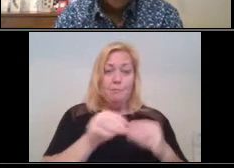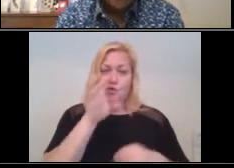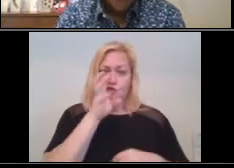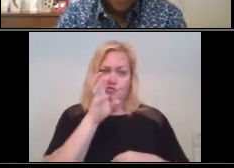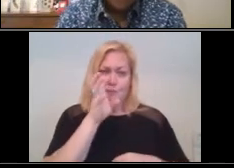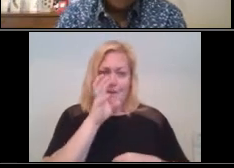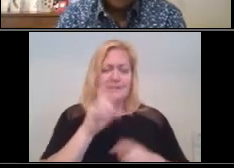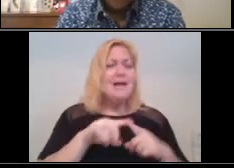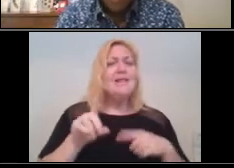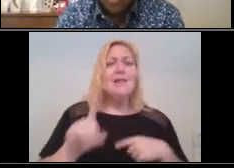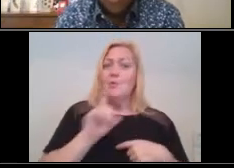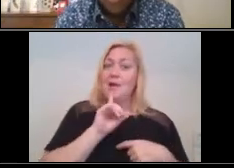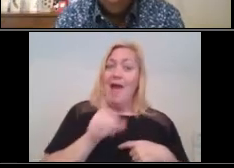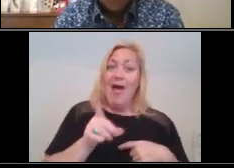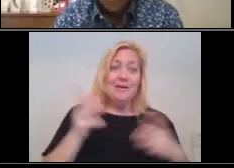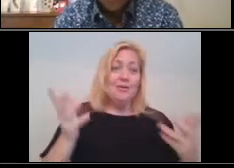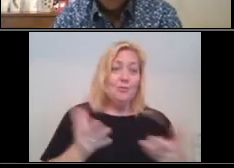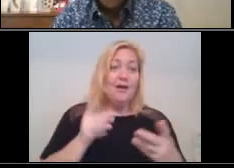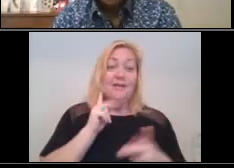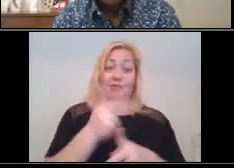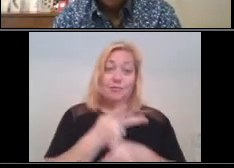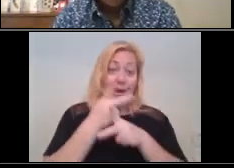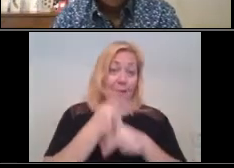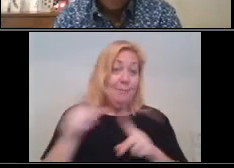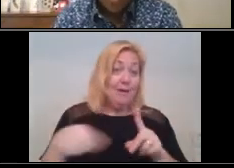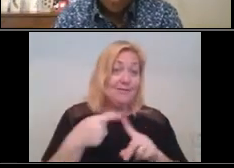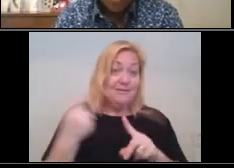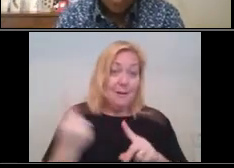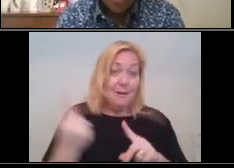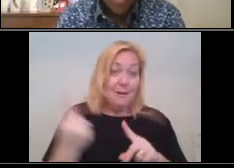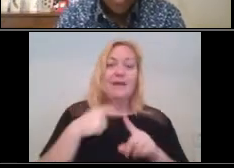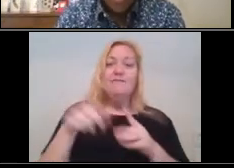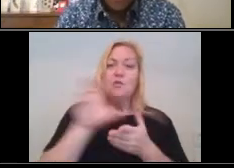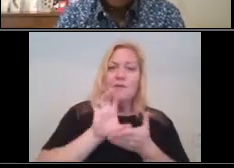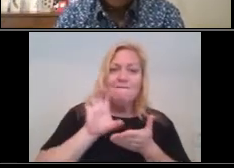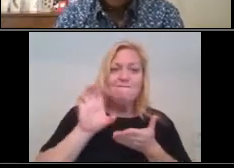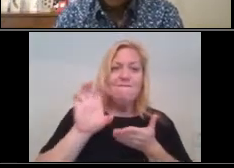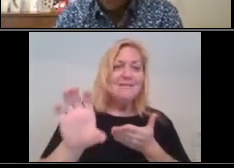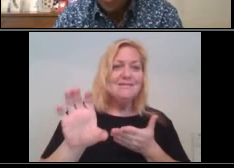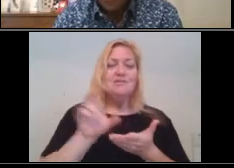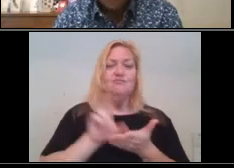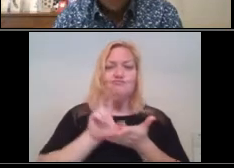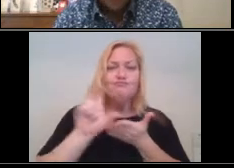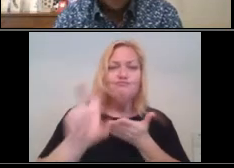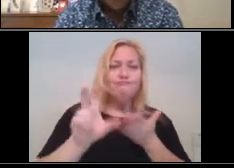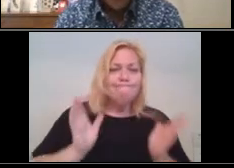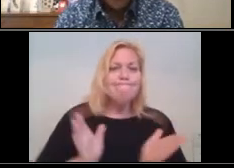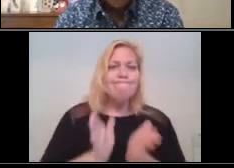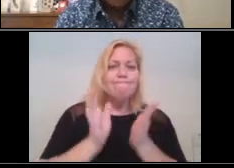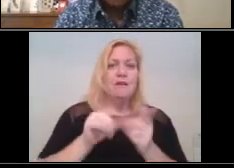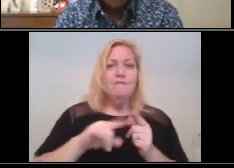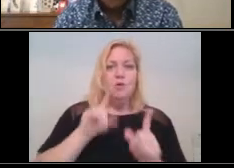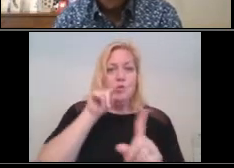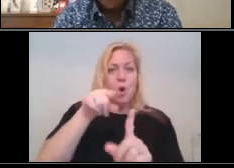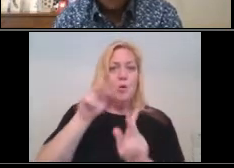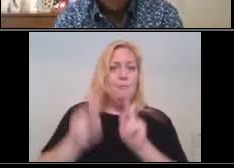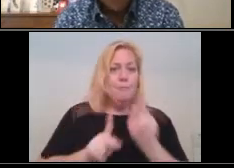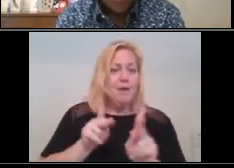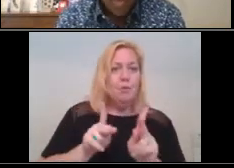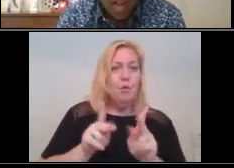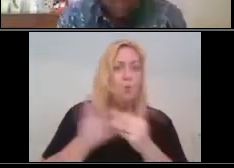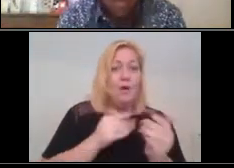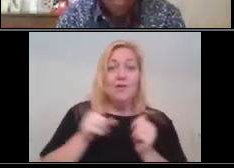reality is, if you care about something, if you invest in something, and if you go to folks, whether or not